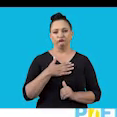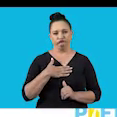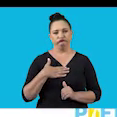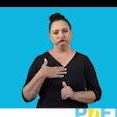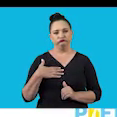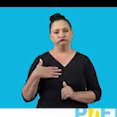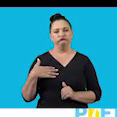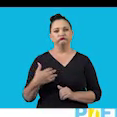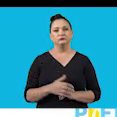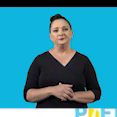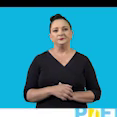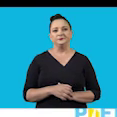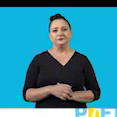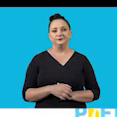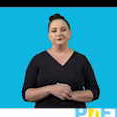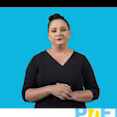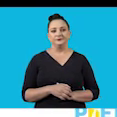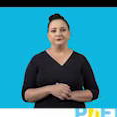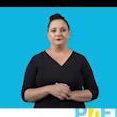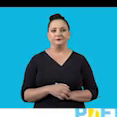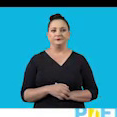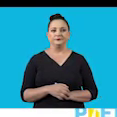and slower.